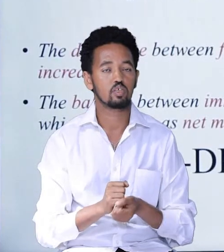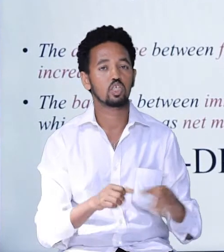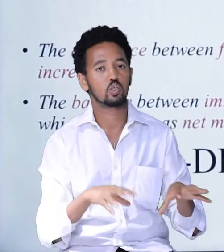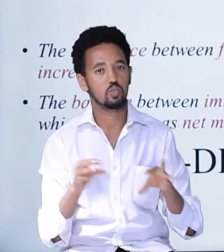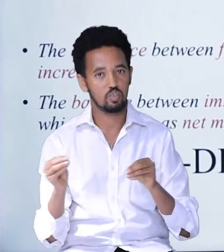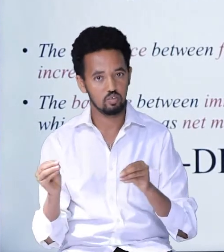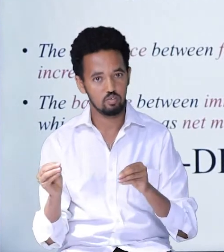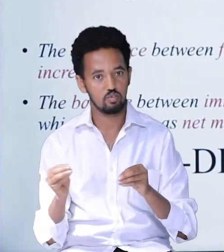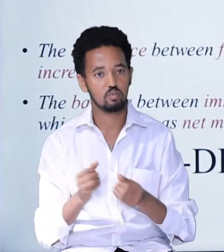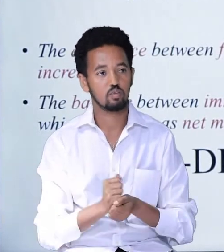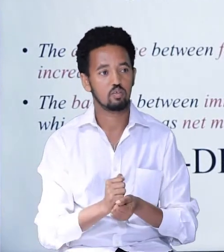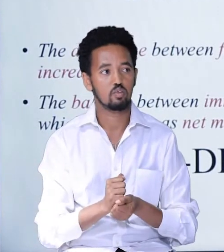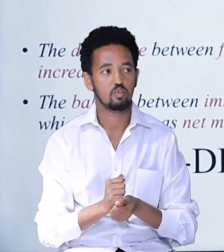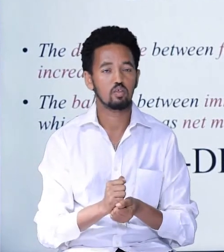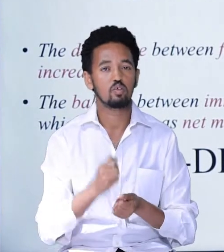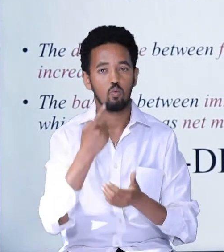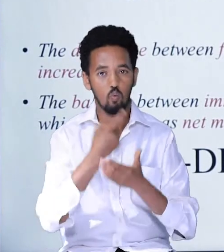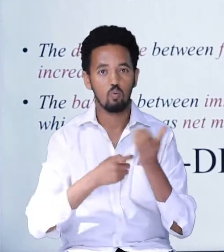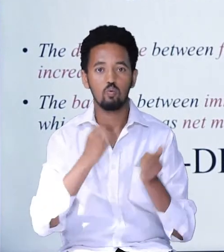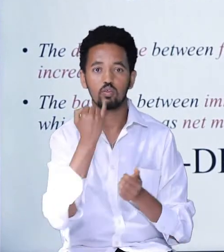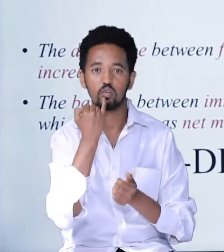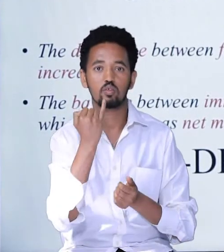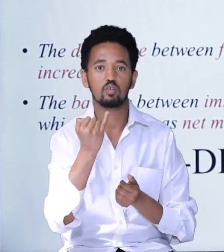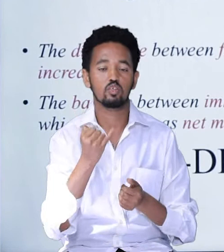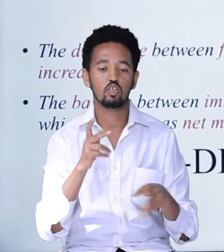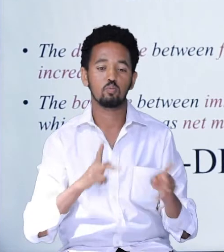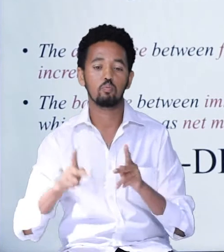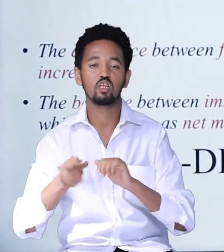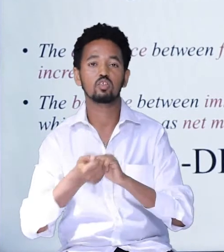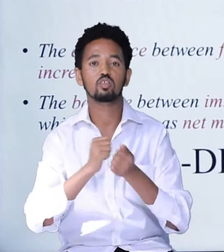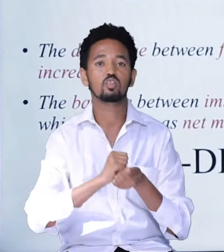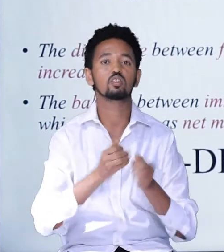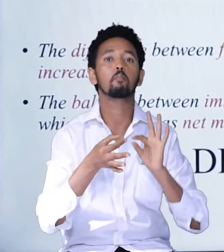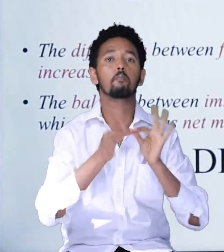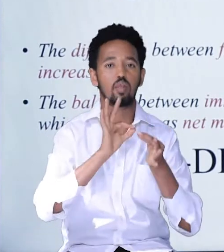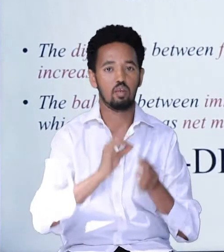Students, what is population change mean?